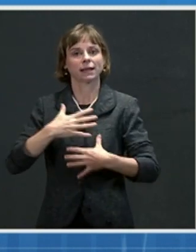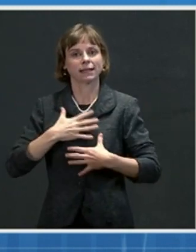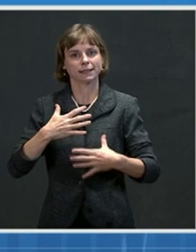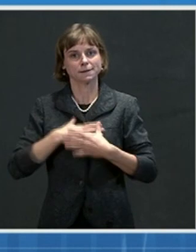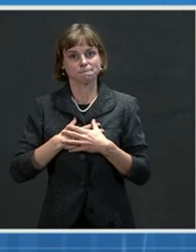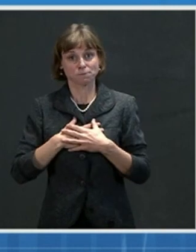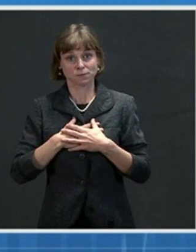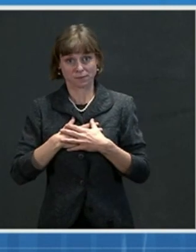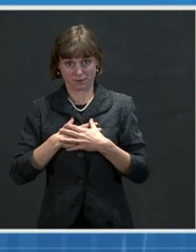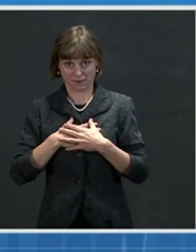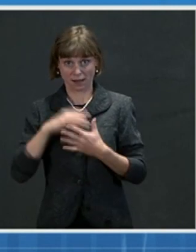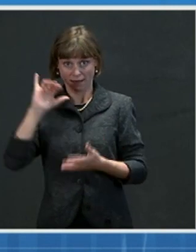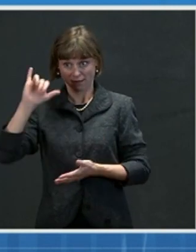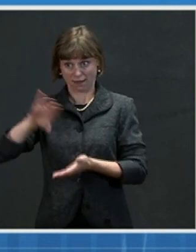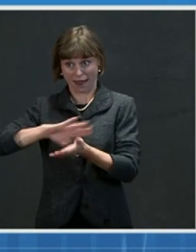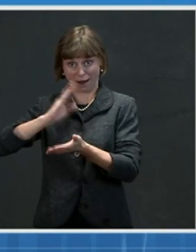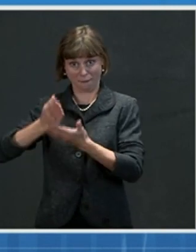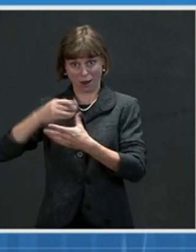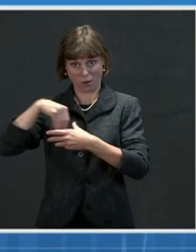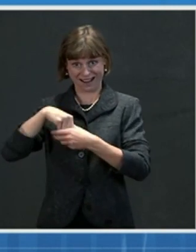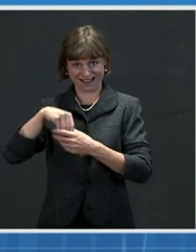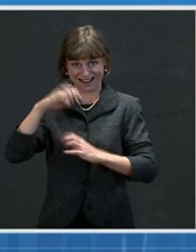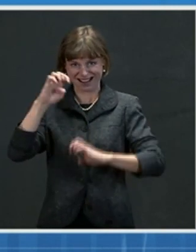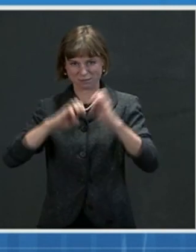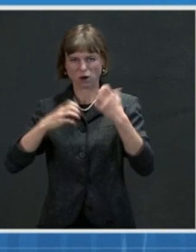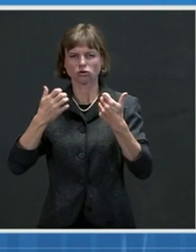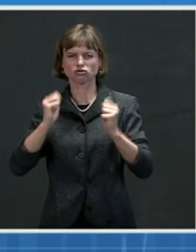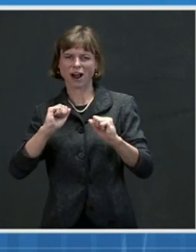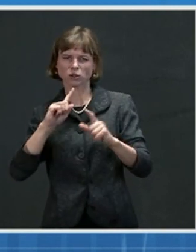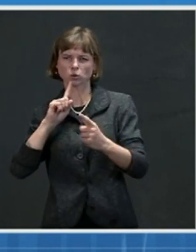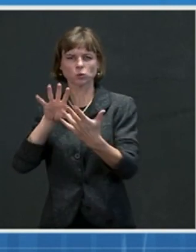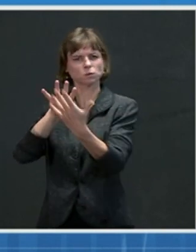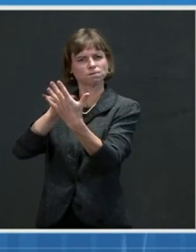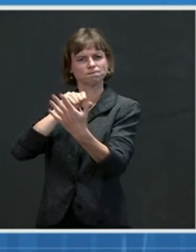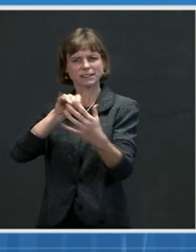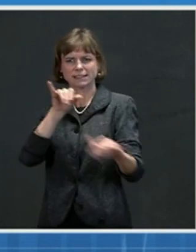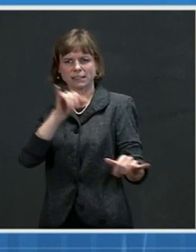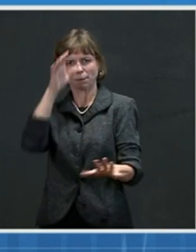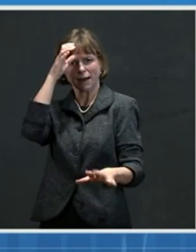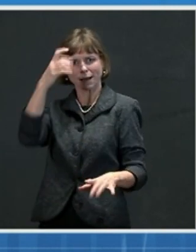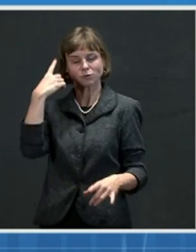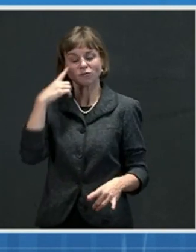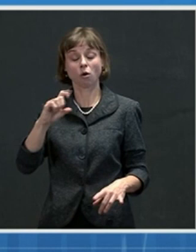aerosol particles in the experiment were designed to mimic the respiratory droplet